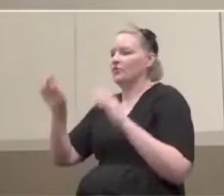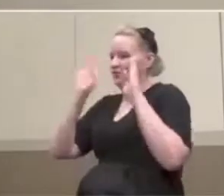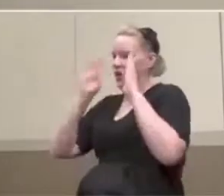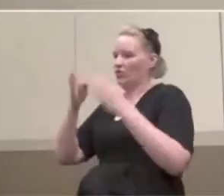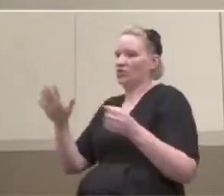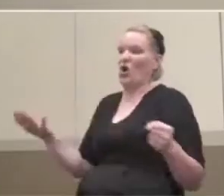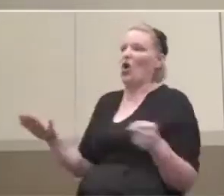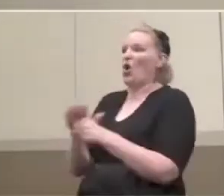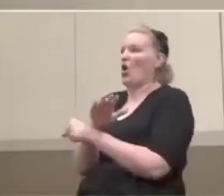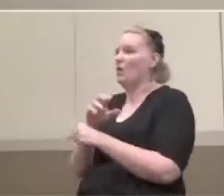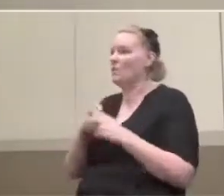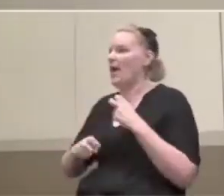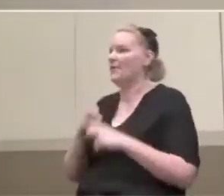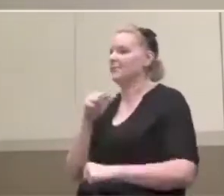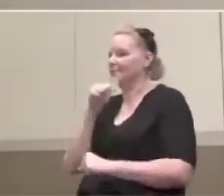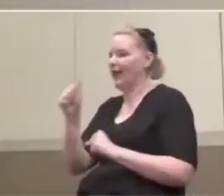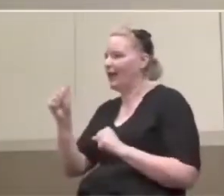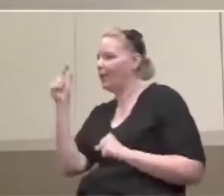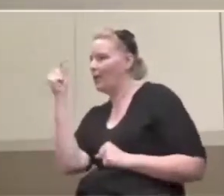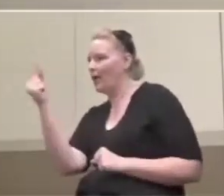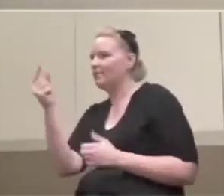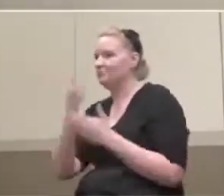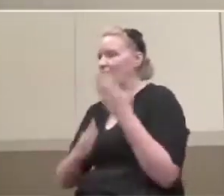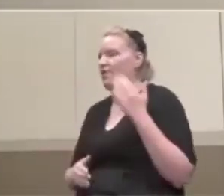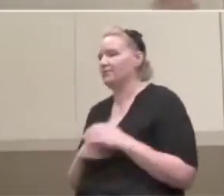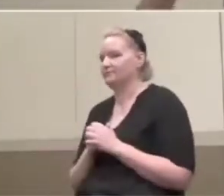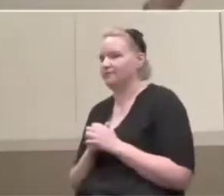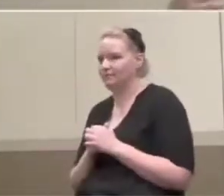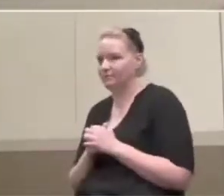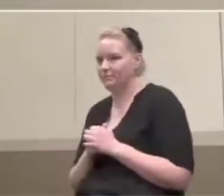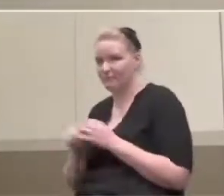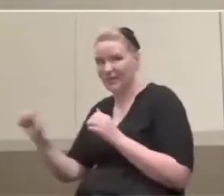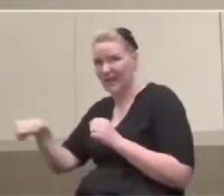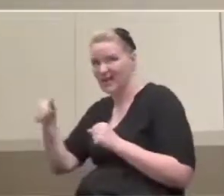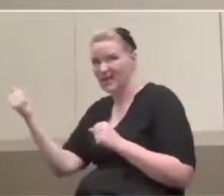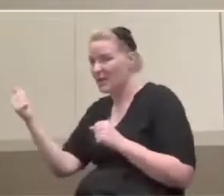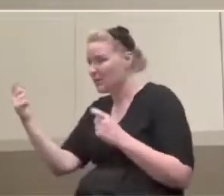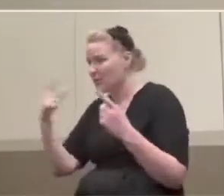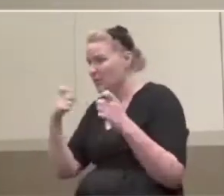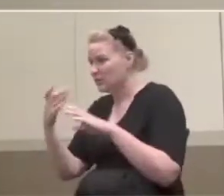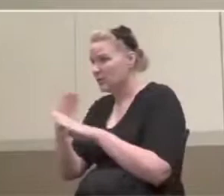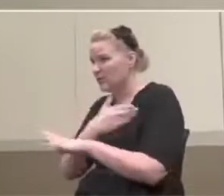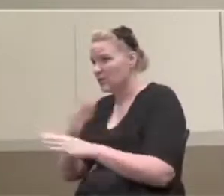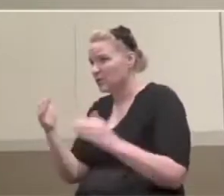to address it. Thanks. Okay. Any last questions before we move on?